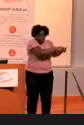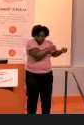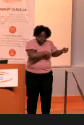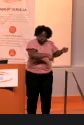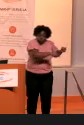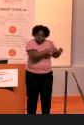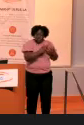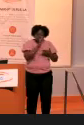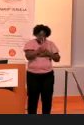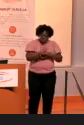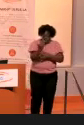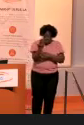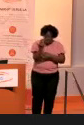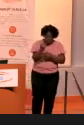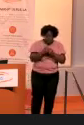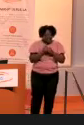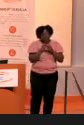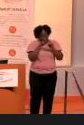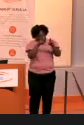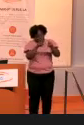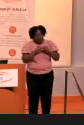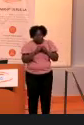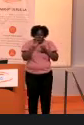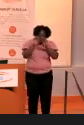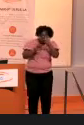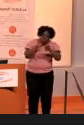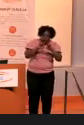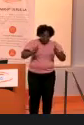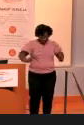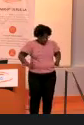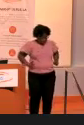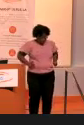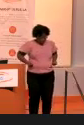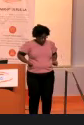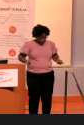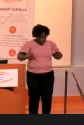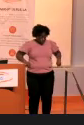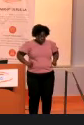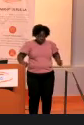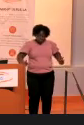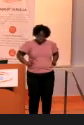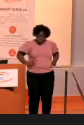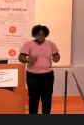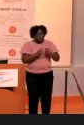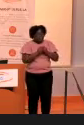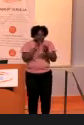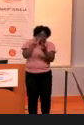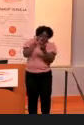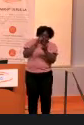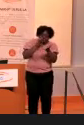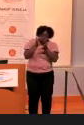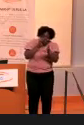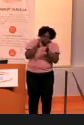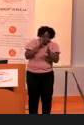it's when we're going to be referring you to get evaluated for a possible transplant. That's when the transplant centers will start doing